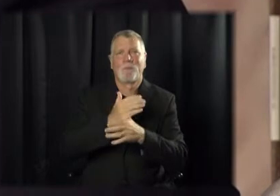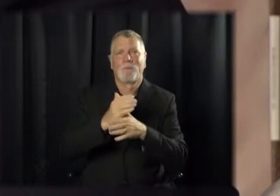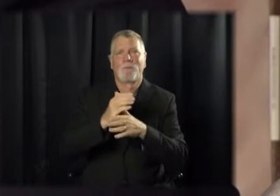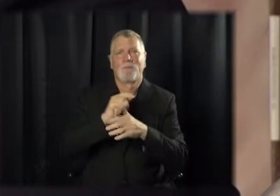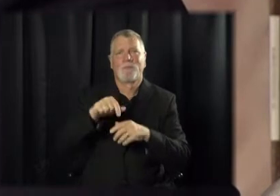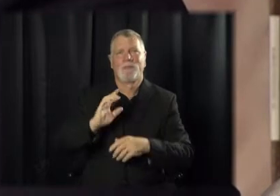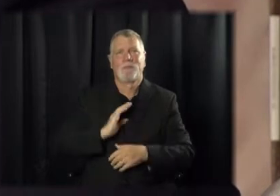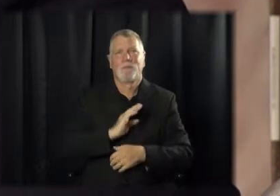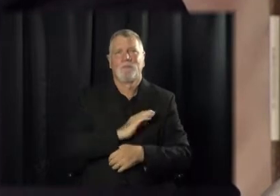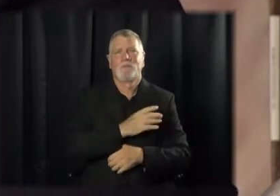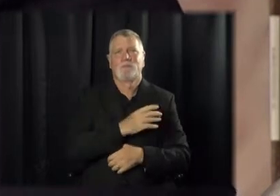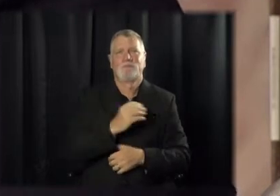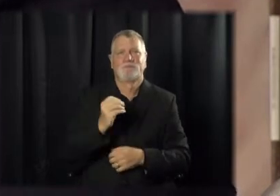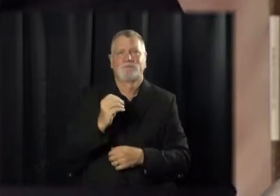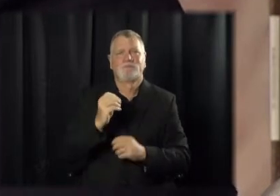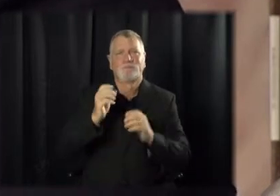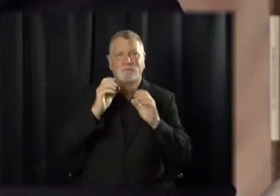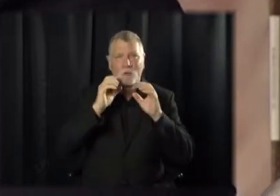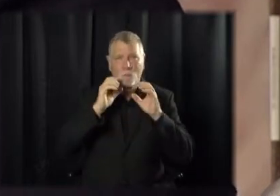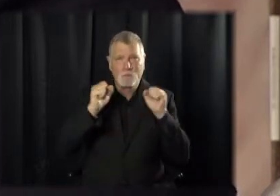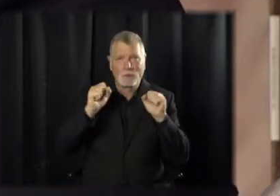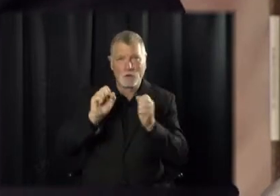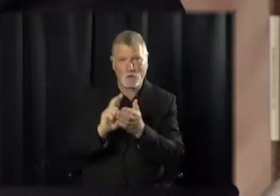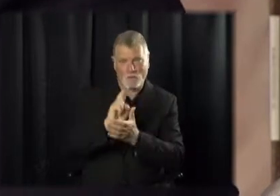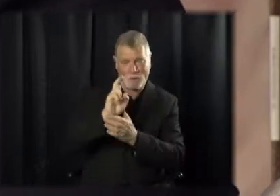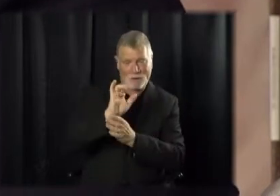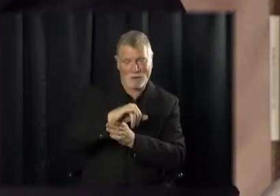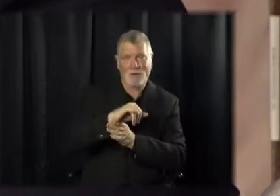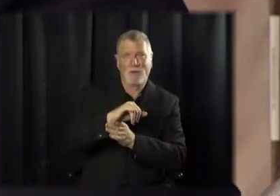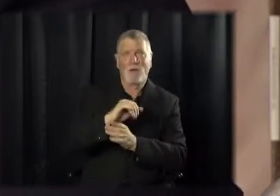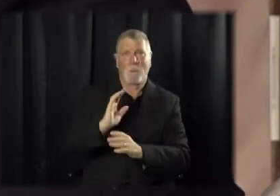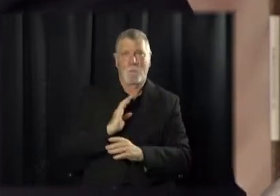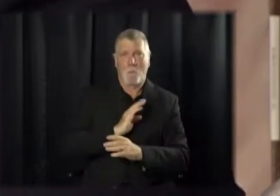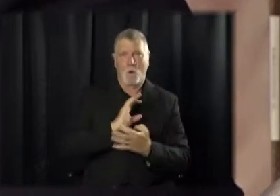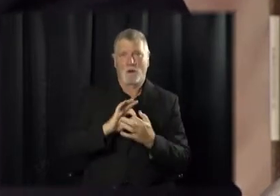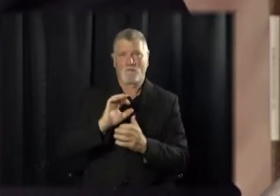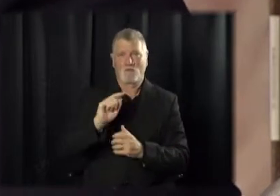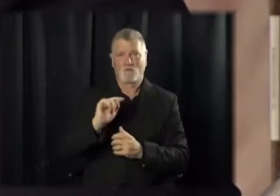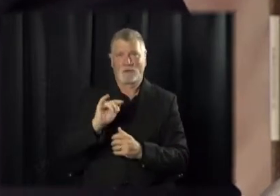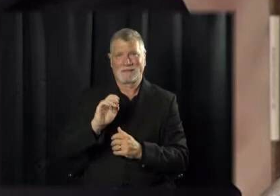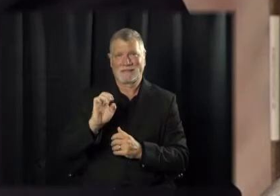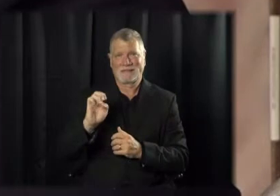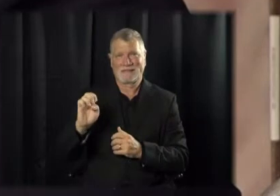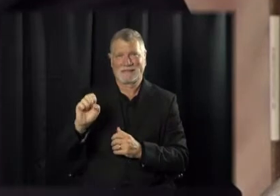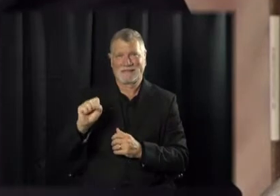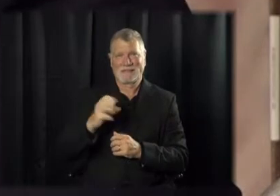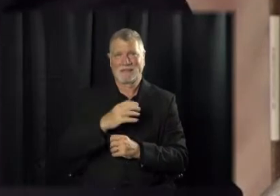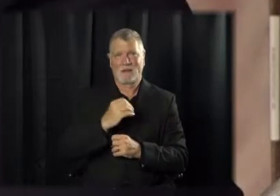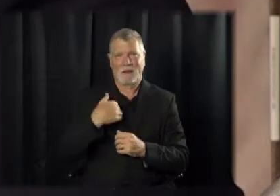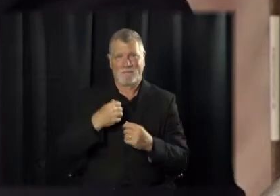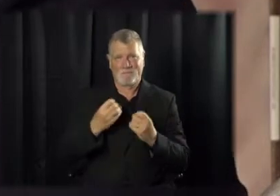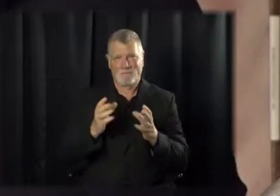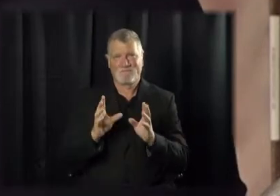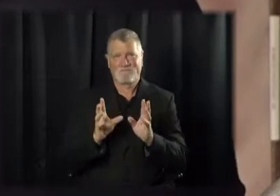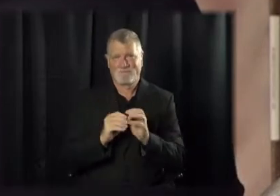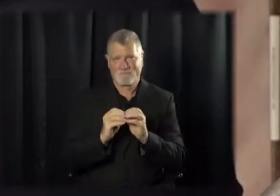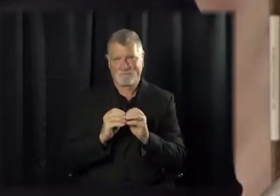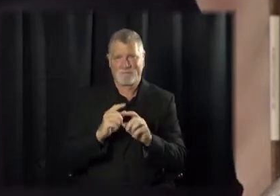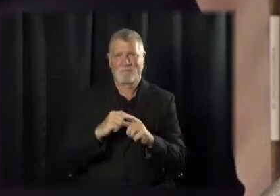this board, the president of the university, the board of trustees, and we've had a number of meetings.